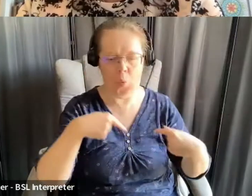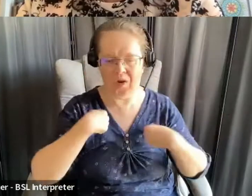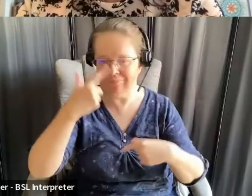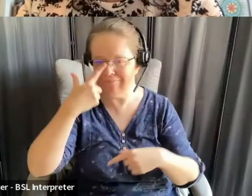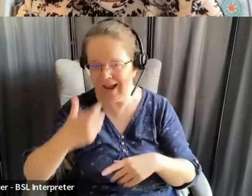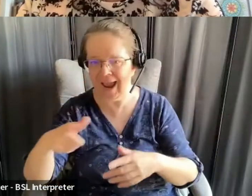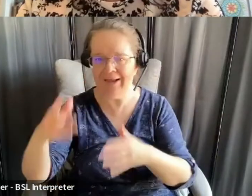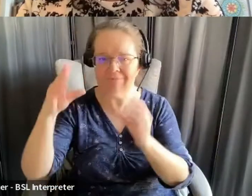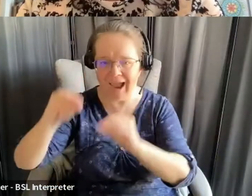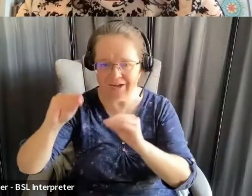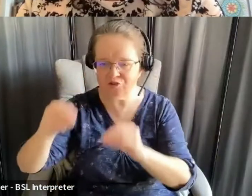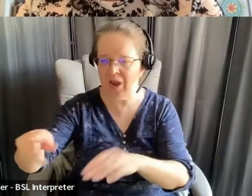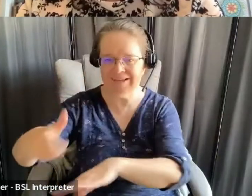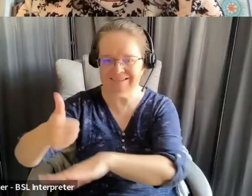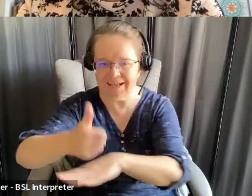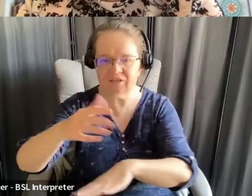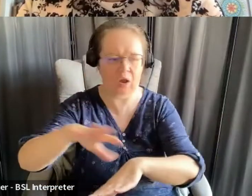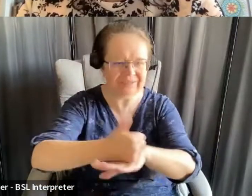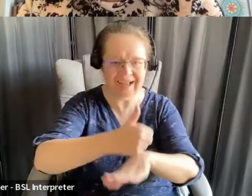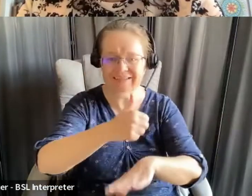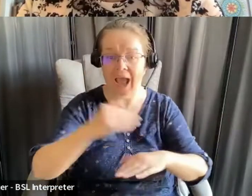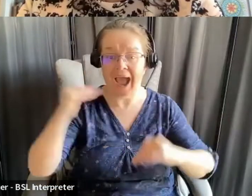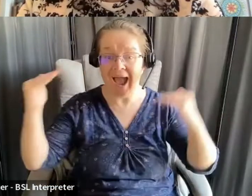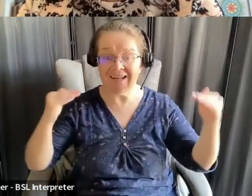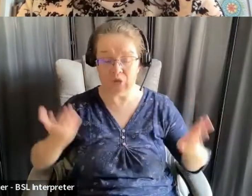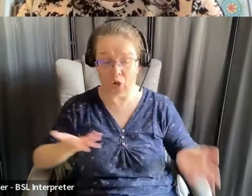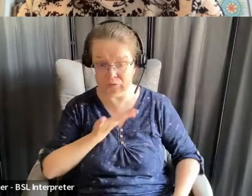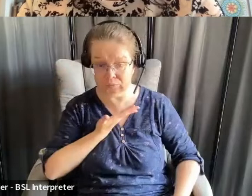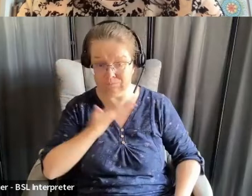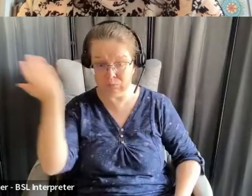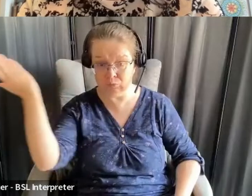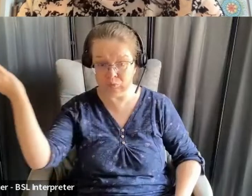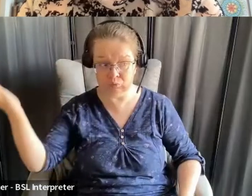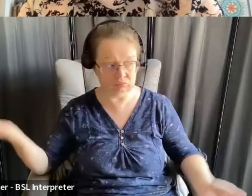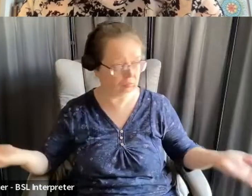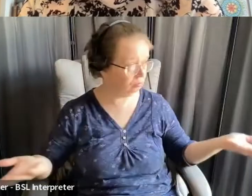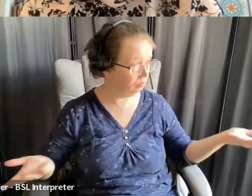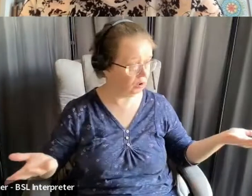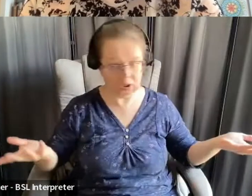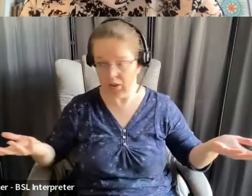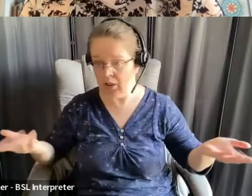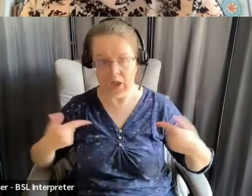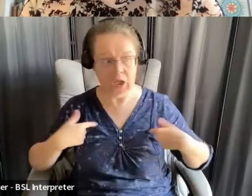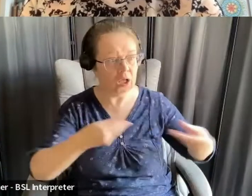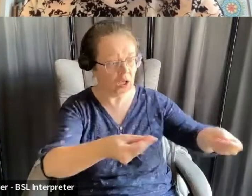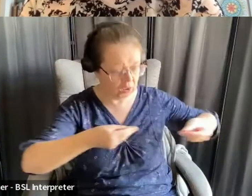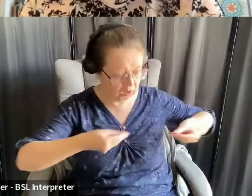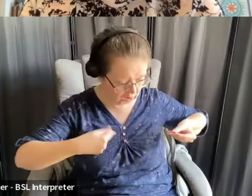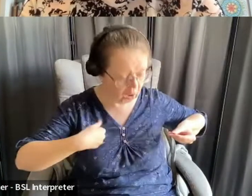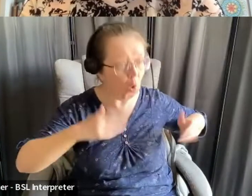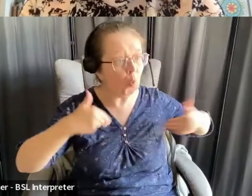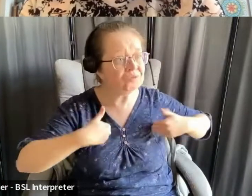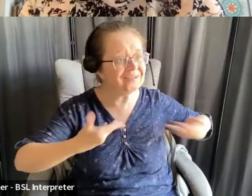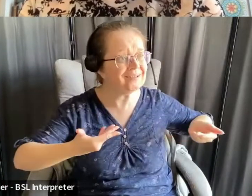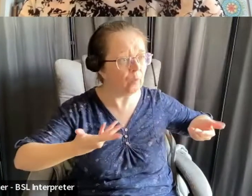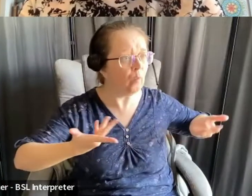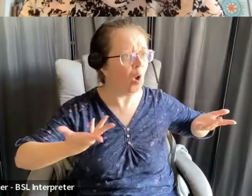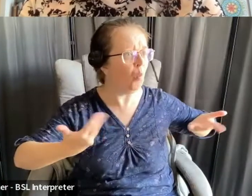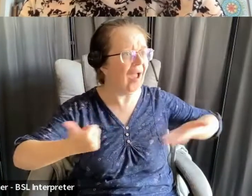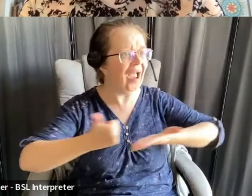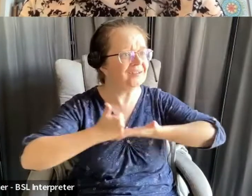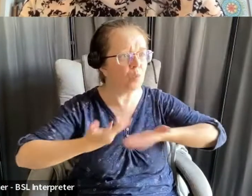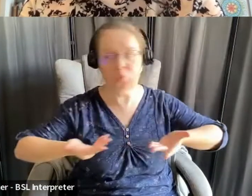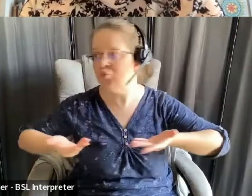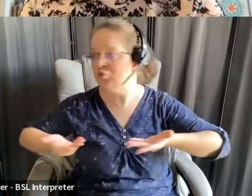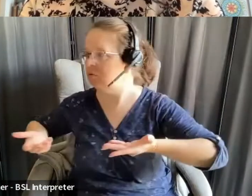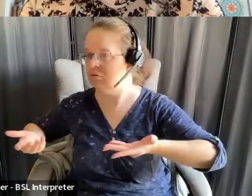you know, there's systems to fight, but as adults we're just still no better off. And I really hope moving forward that the